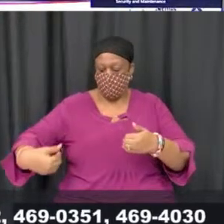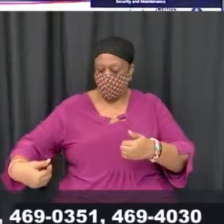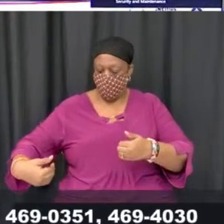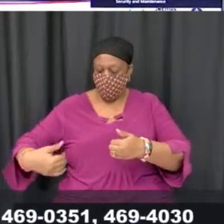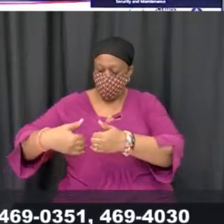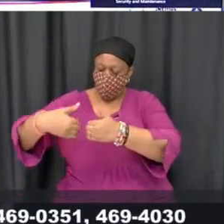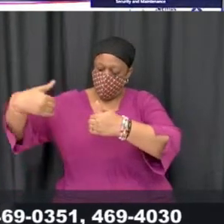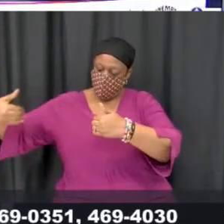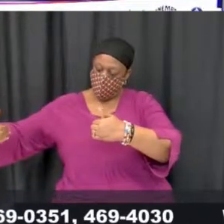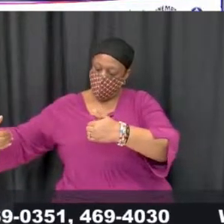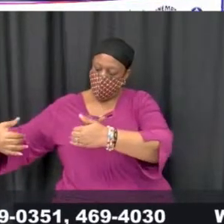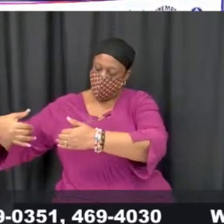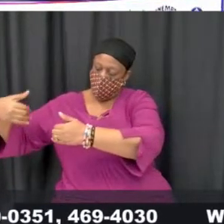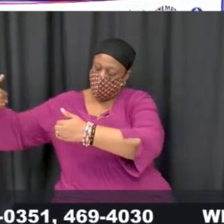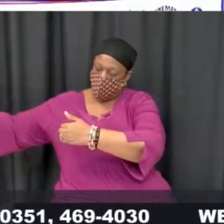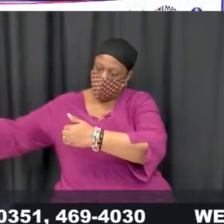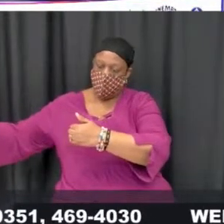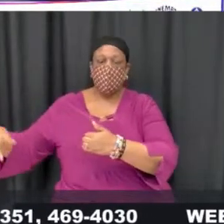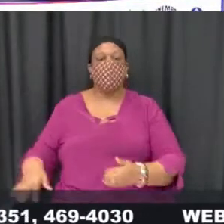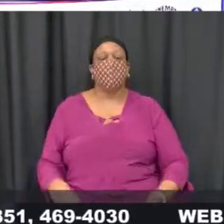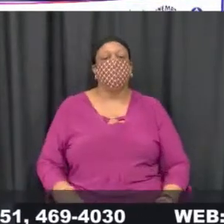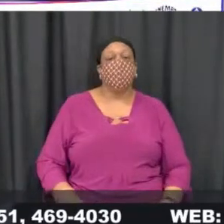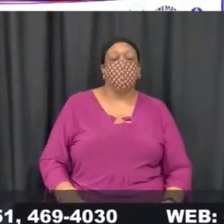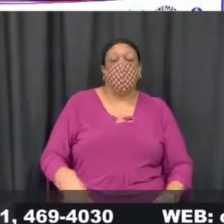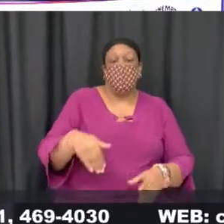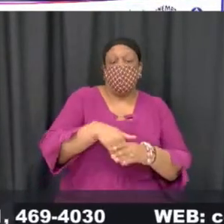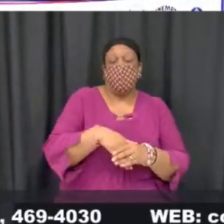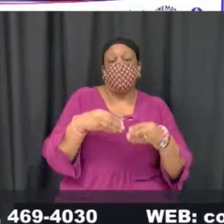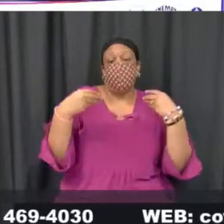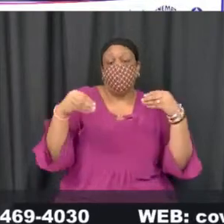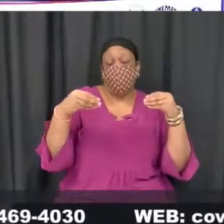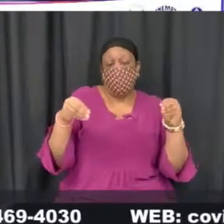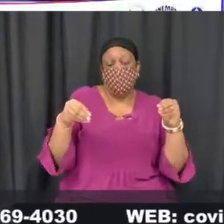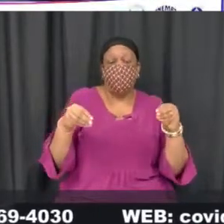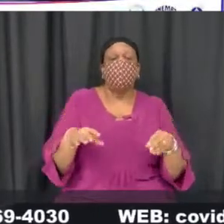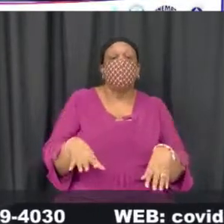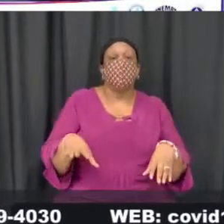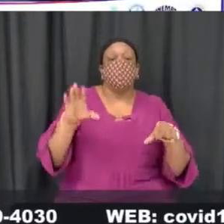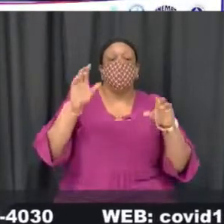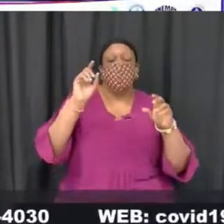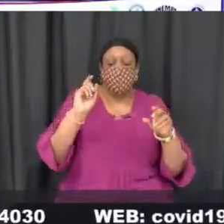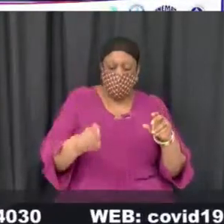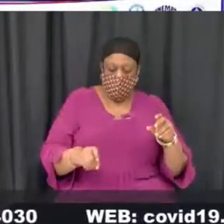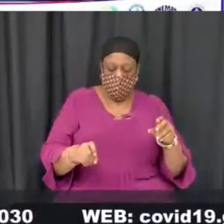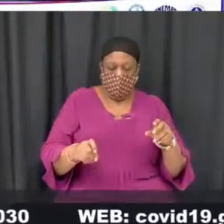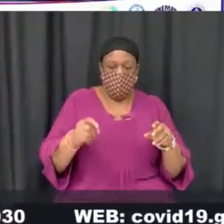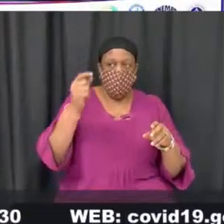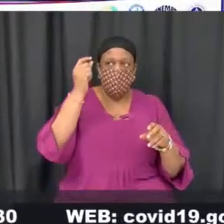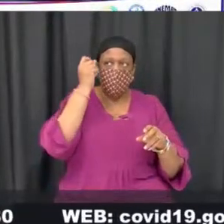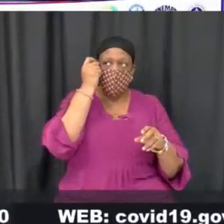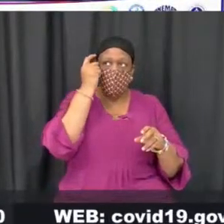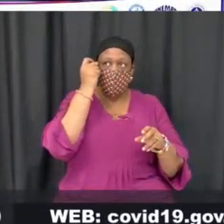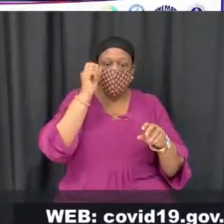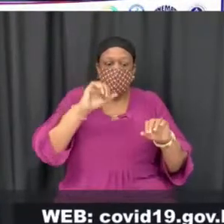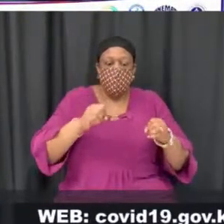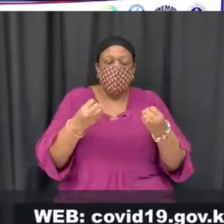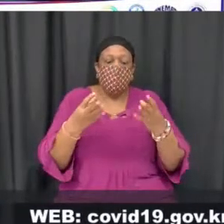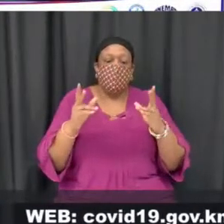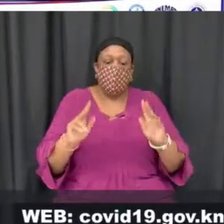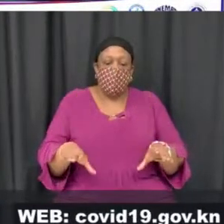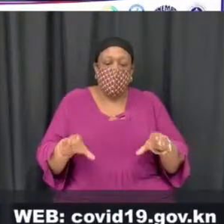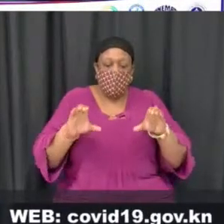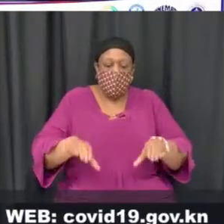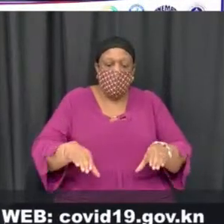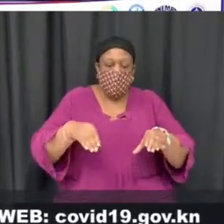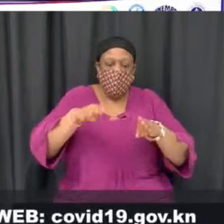Two, you must determine the total number of persons that may be permitted in the establishment at any one time by permitting